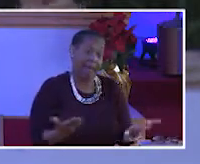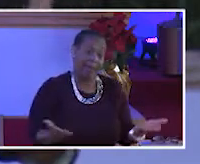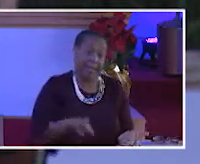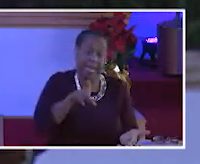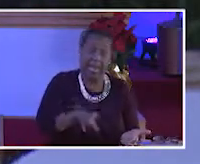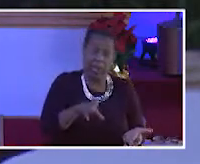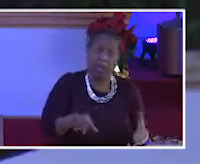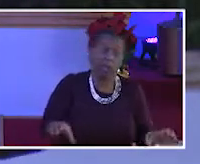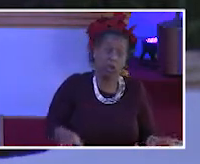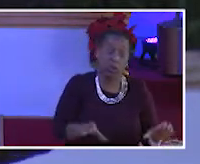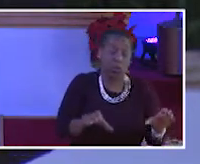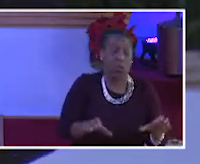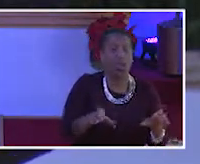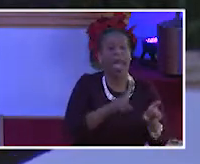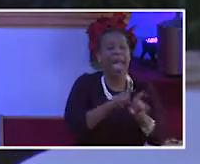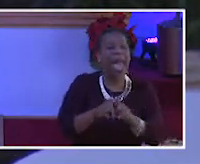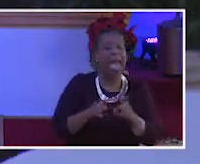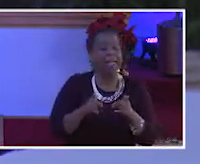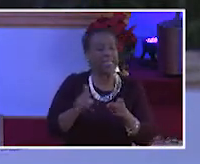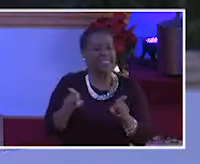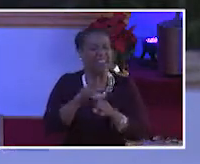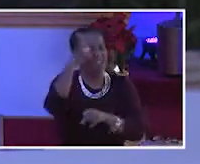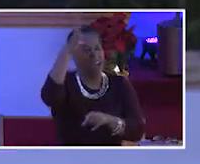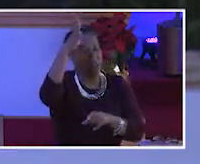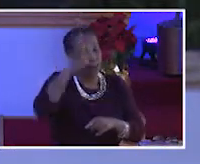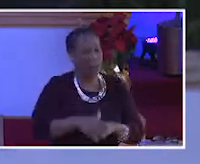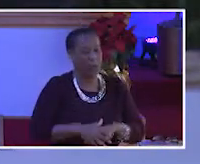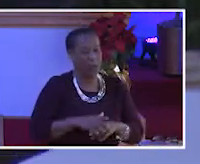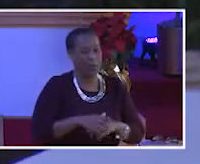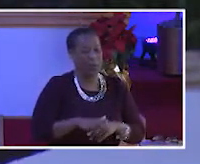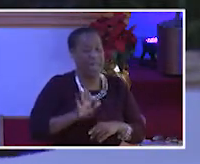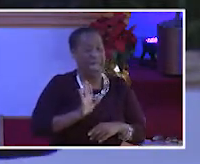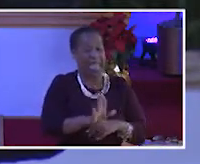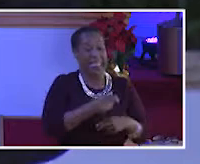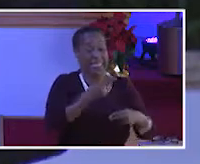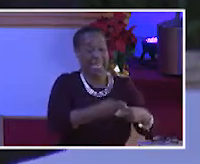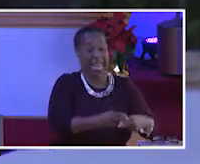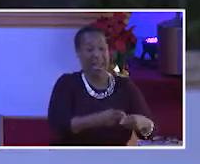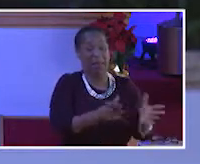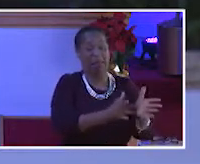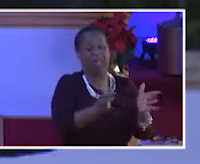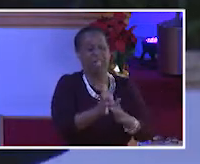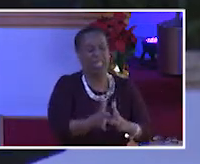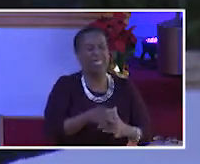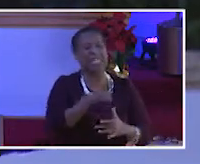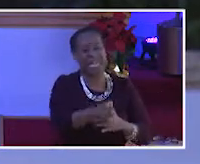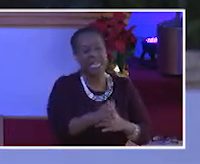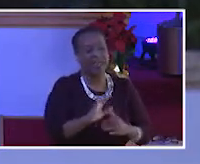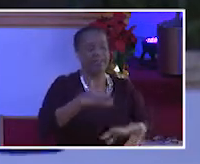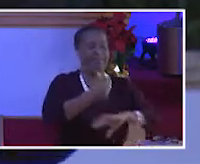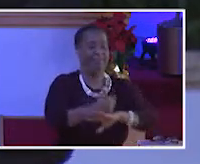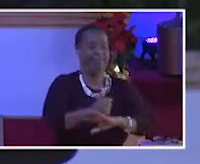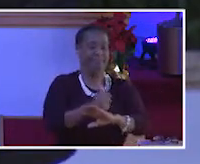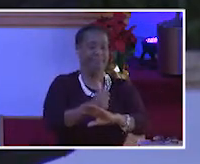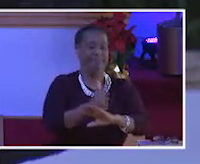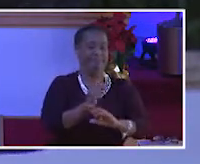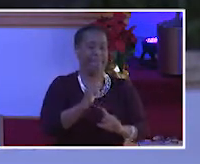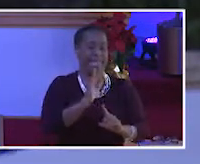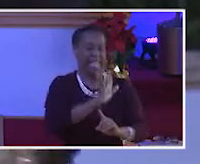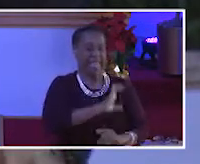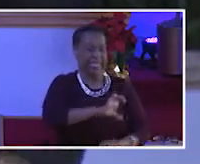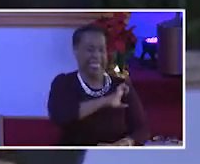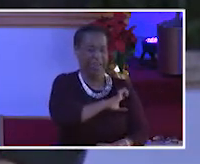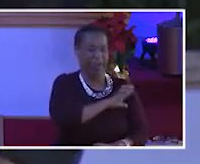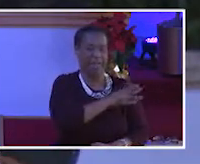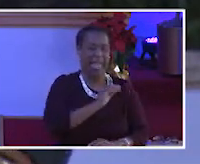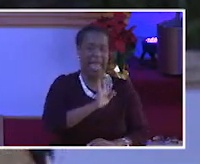was supposed to do as a surrogate father. For in his naming of Jesus, he designated his character